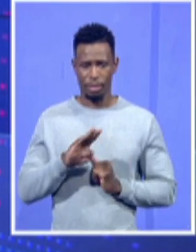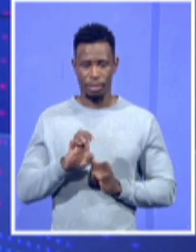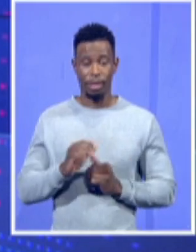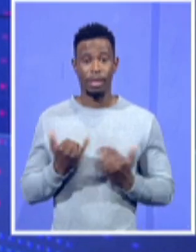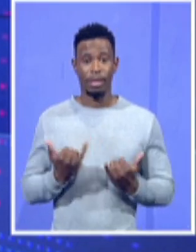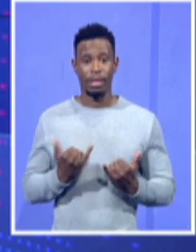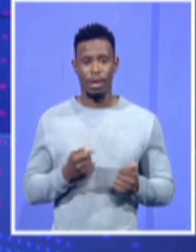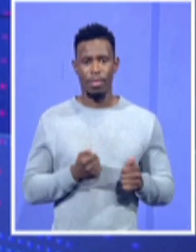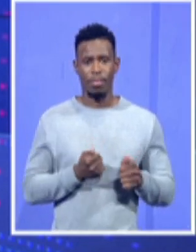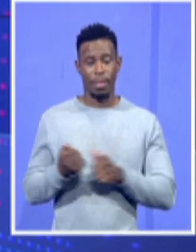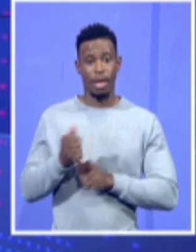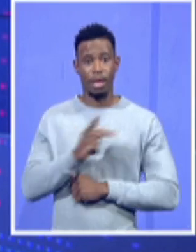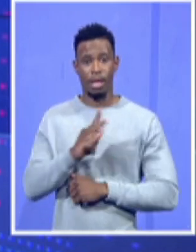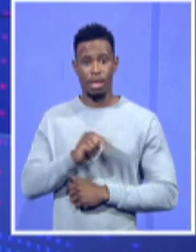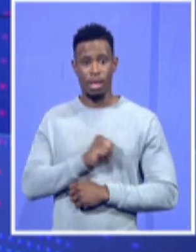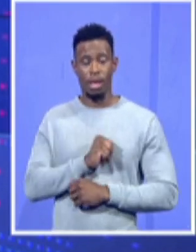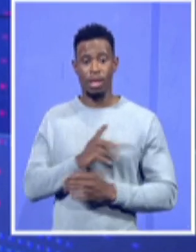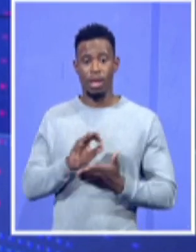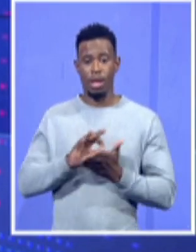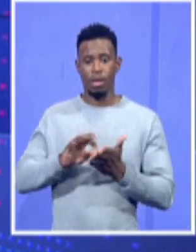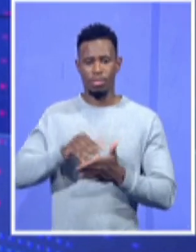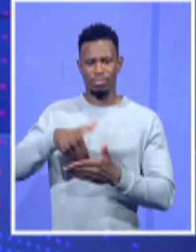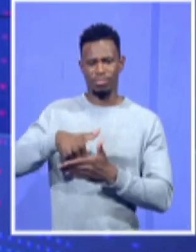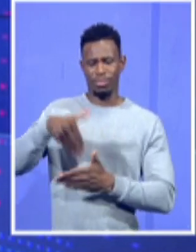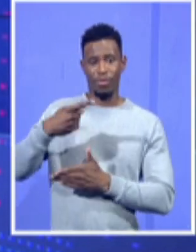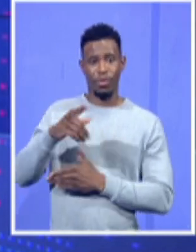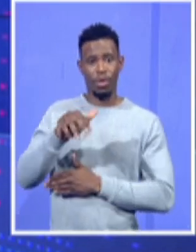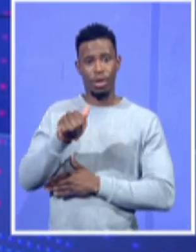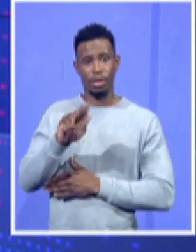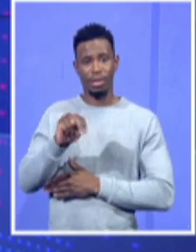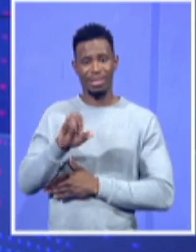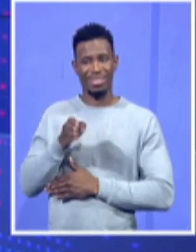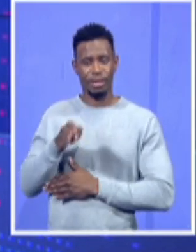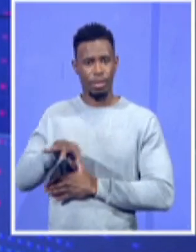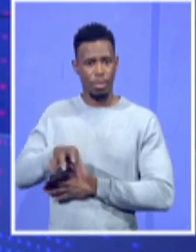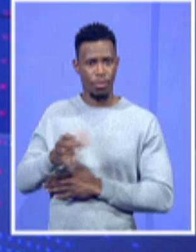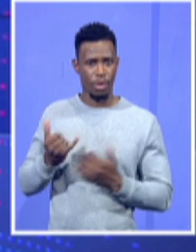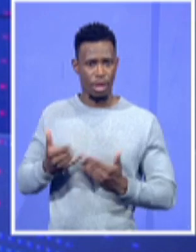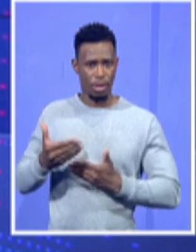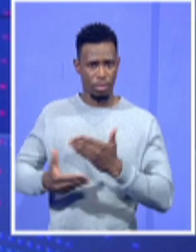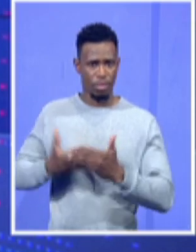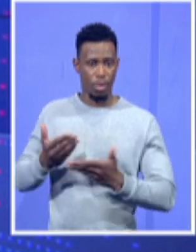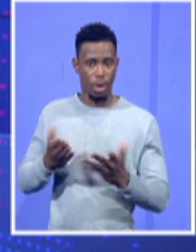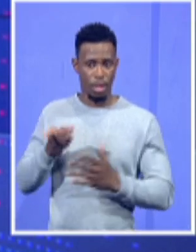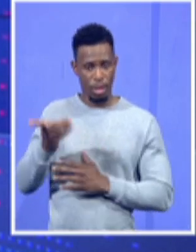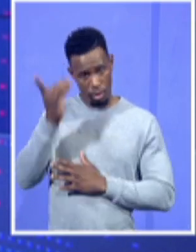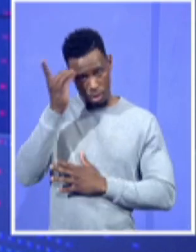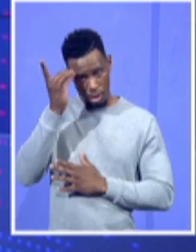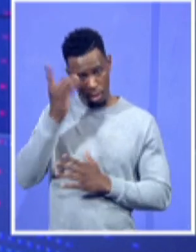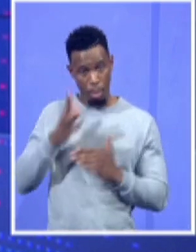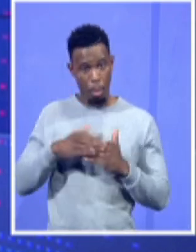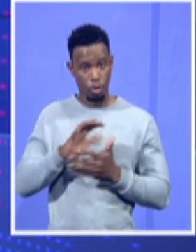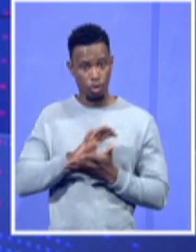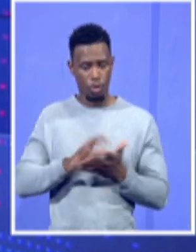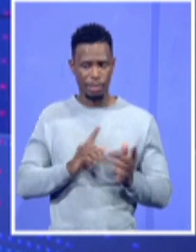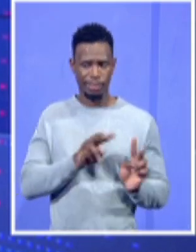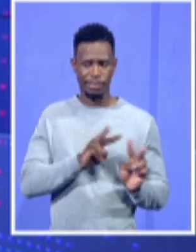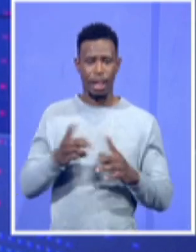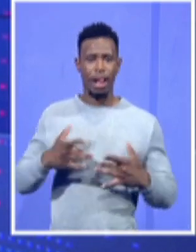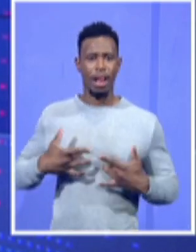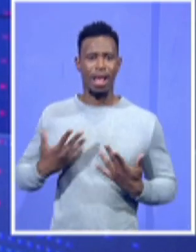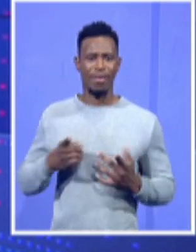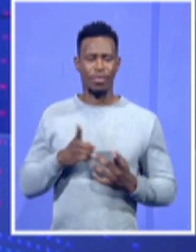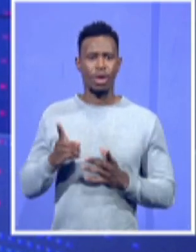Let's take you back to KZN now. The elective conference for the ANC in the province getting underway in Durban. For more on the story, let's cross live now to